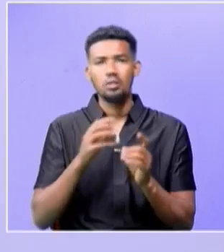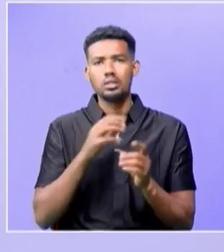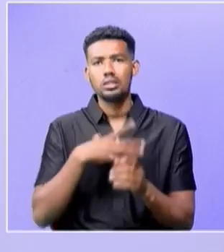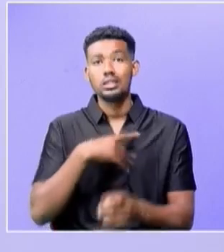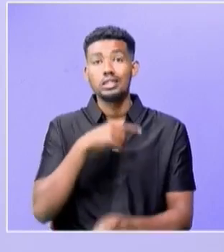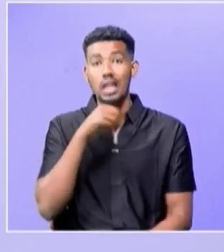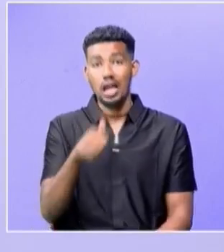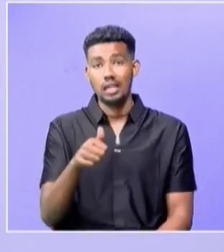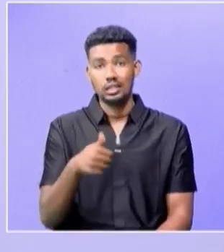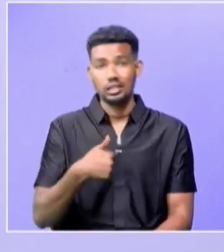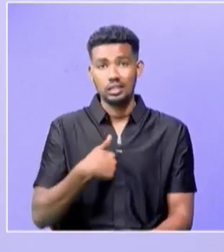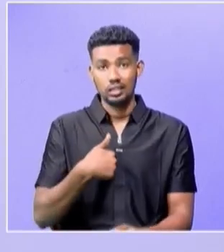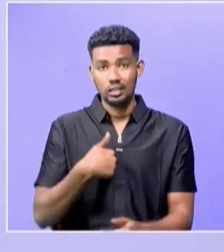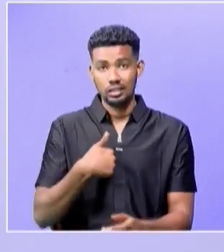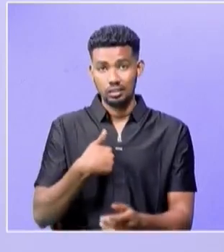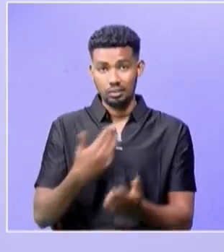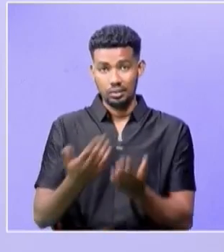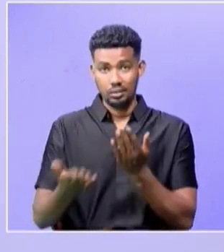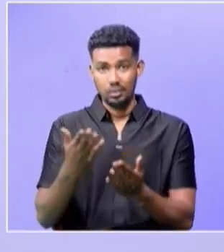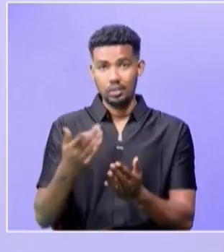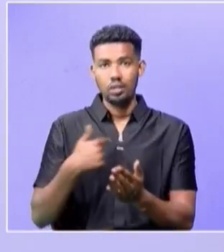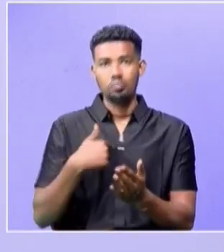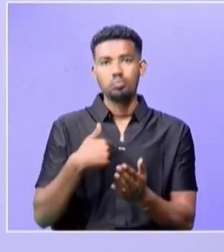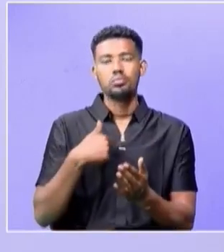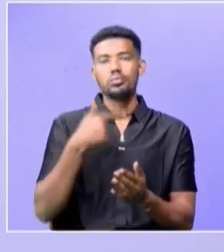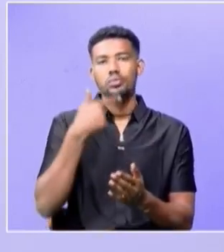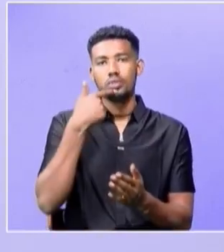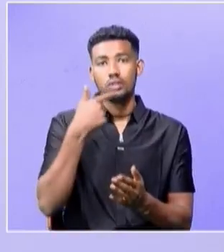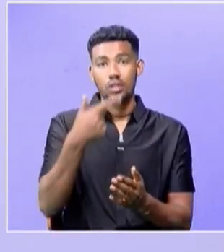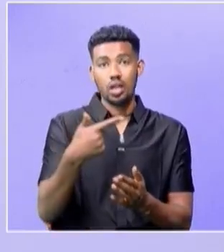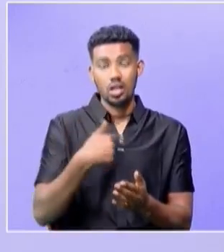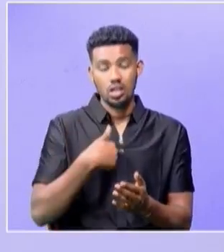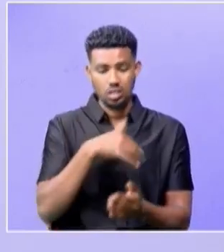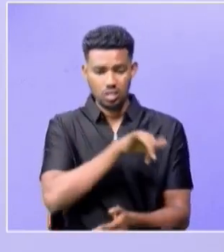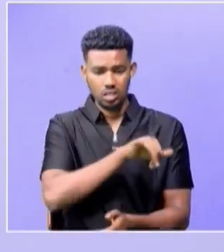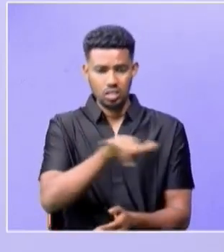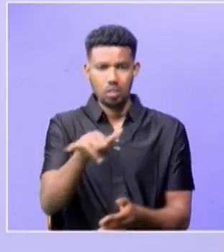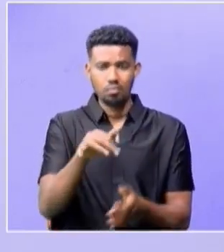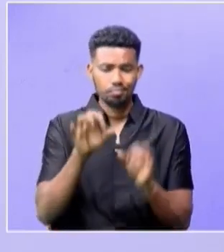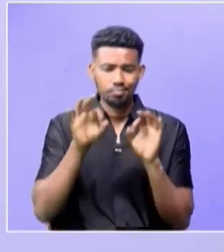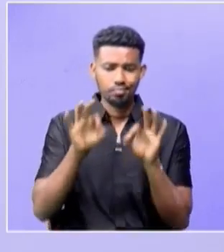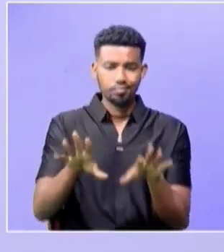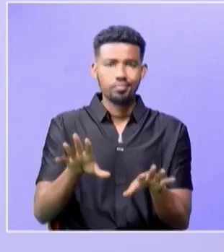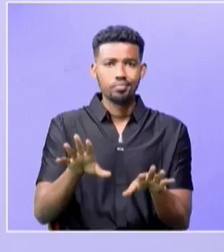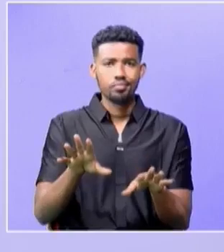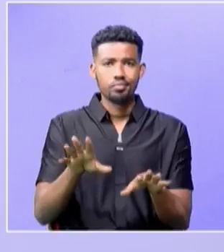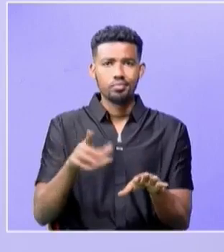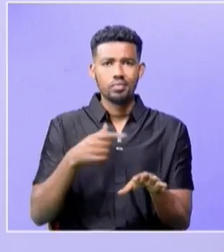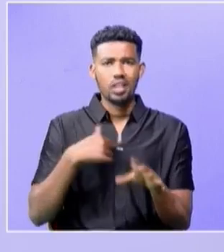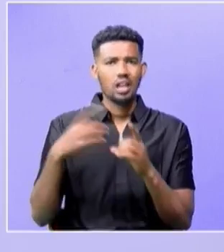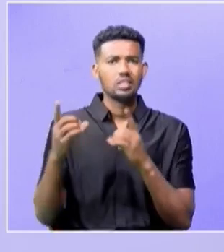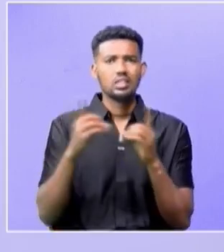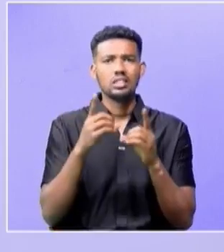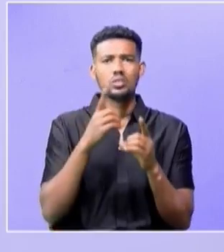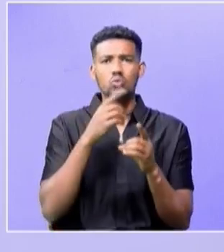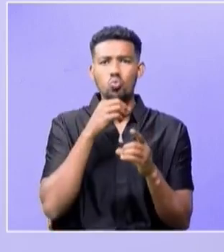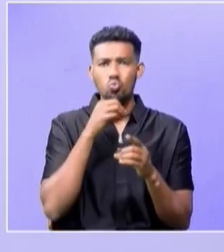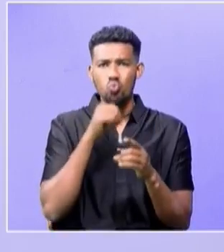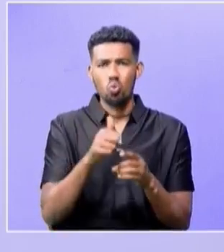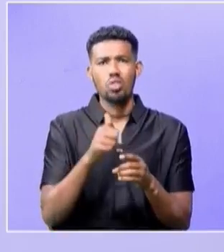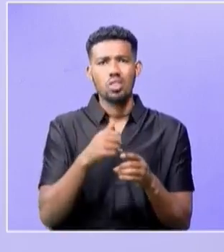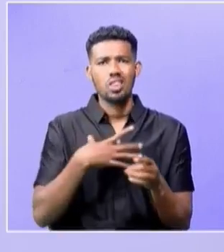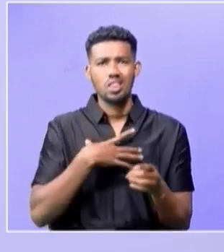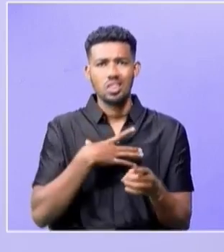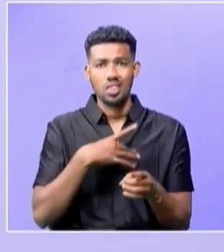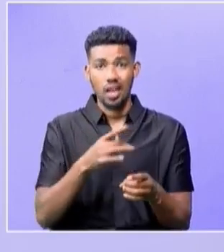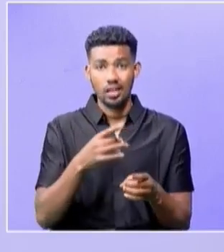banana. So student B can say instead of I don't like, instead of or I dislike, there is short form, neither